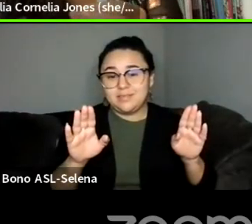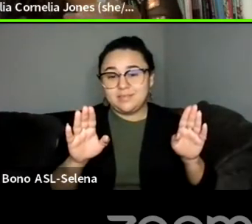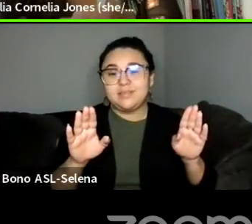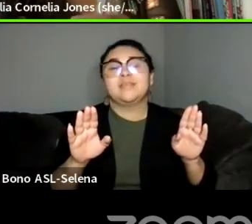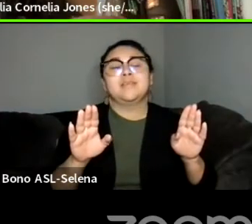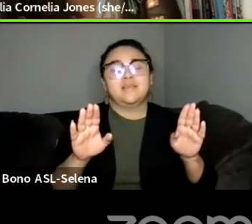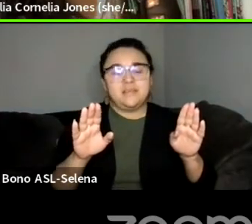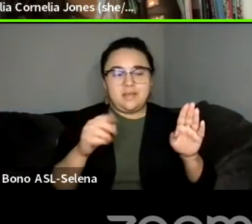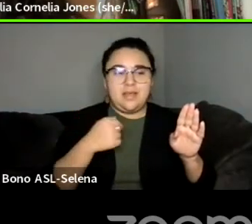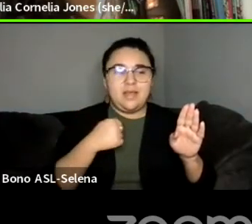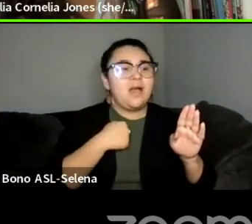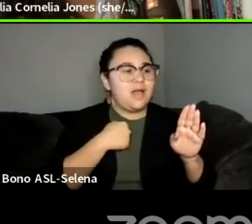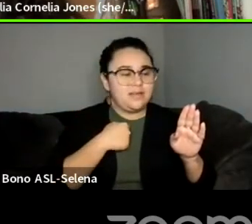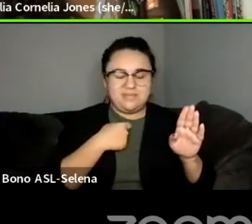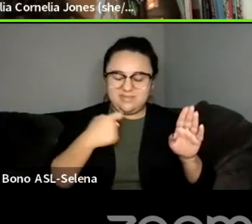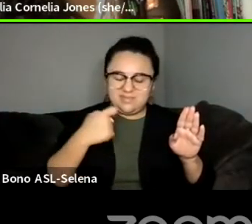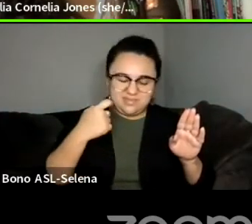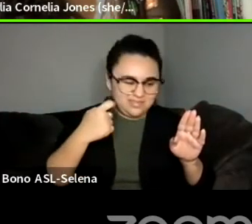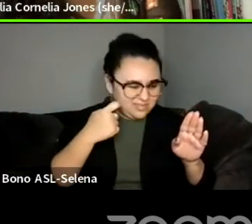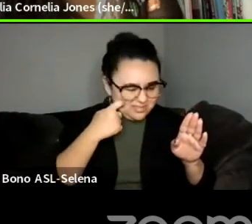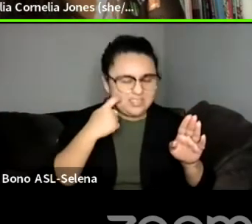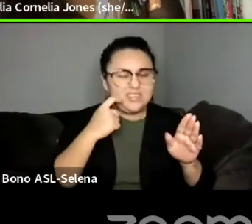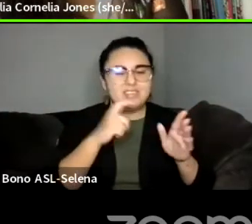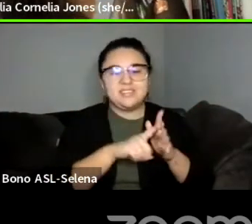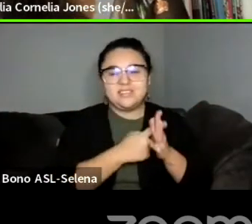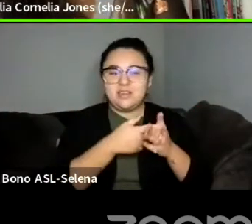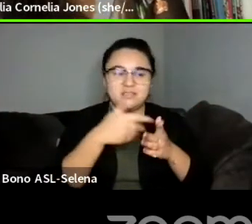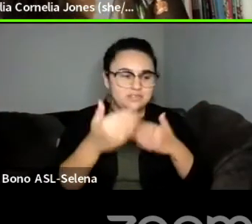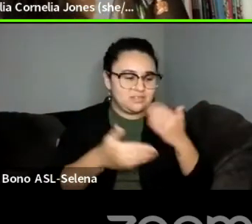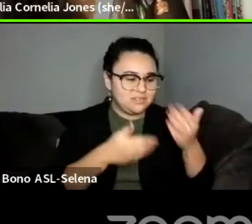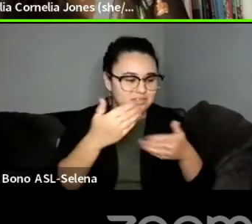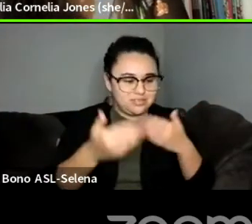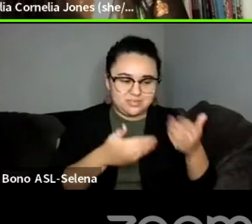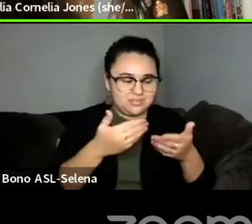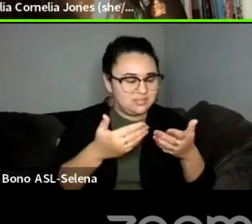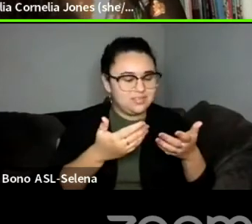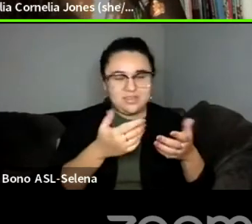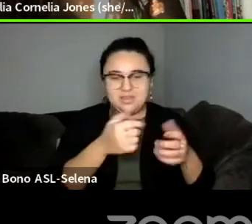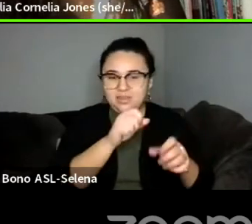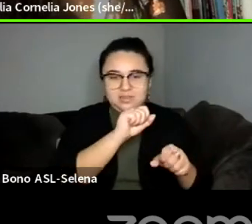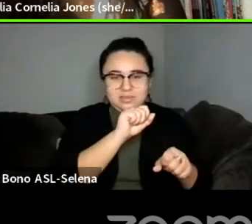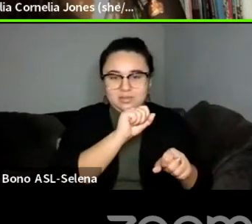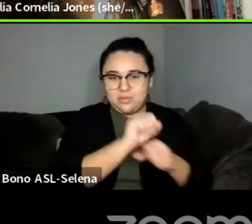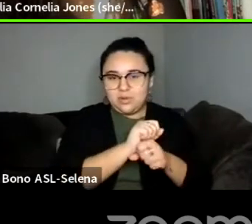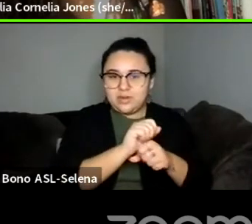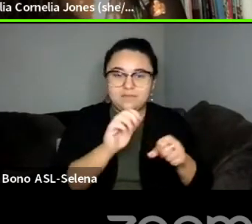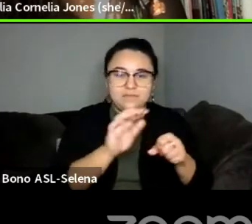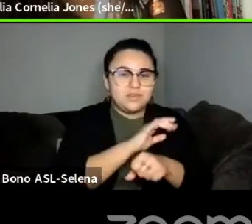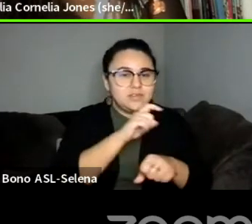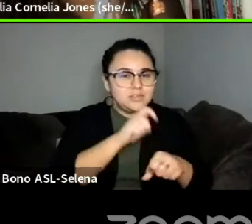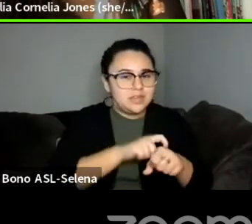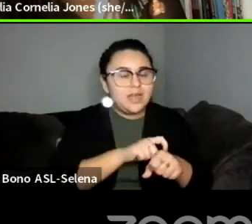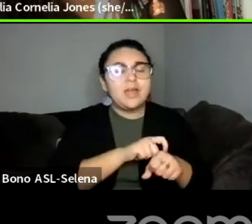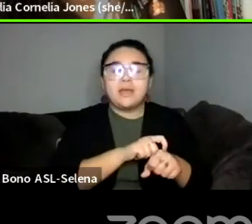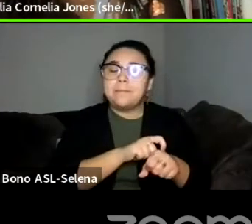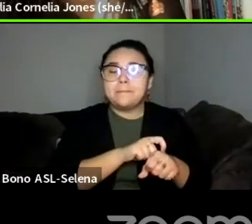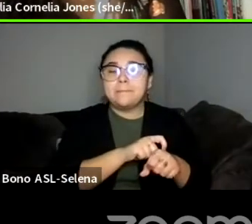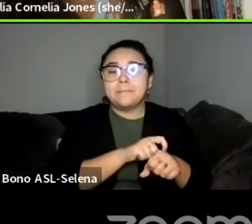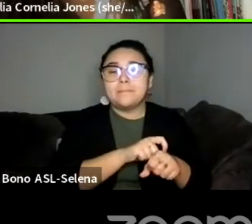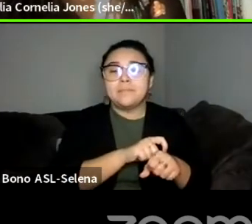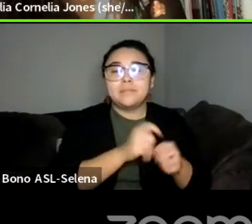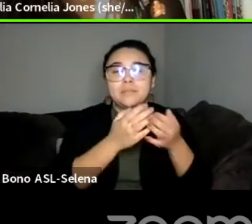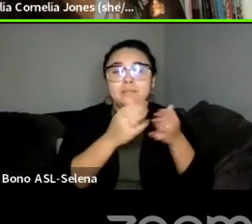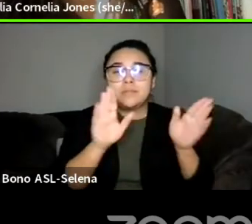divorce and I was, had just started my full-time job at the Public as a